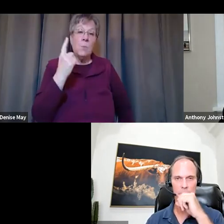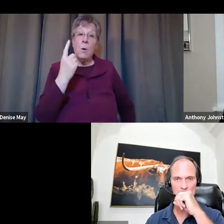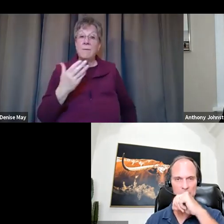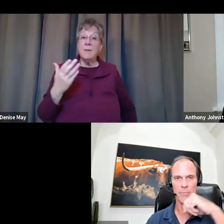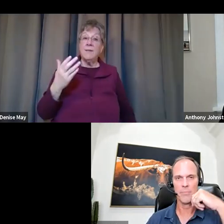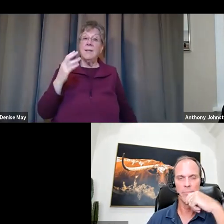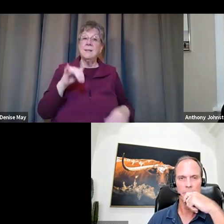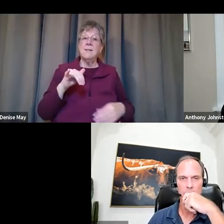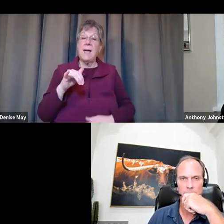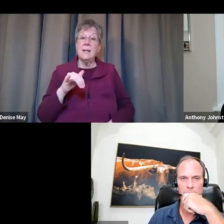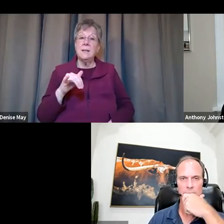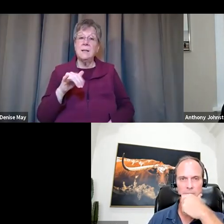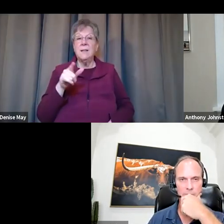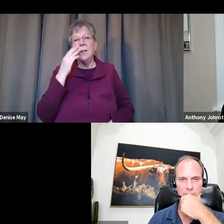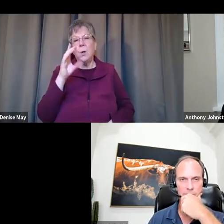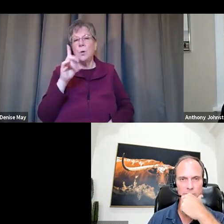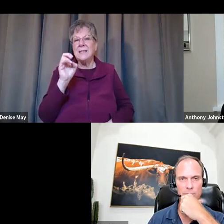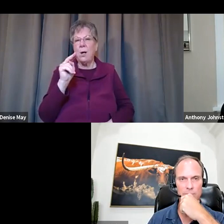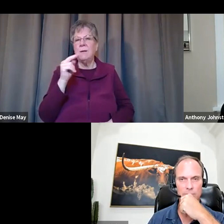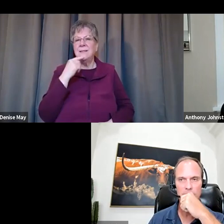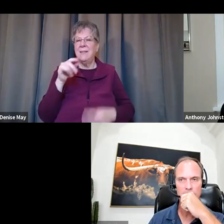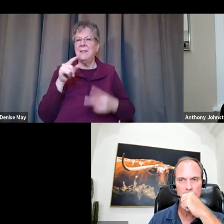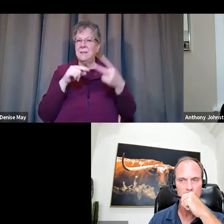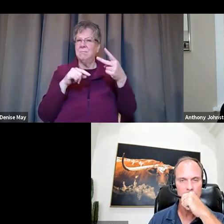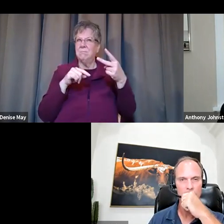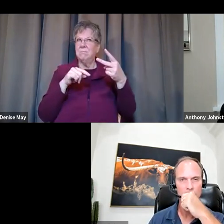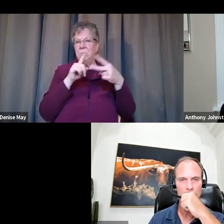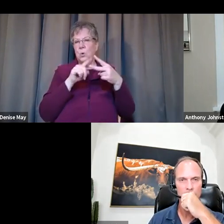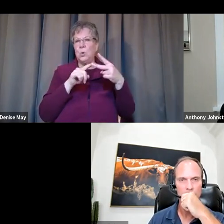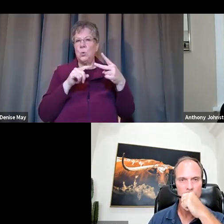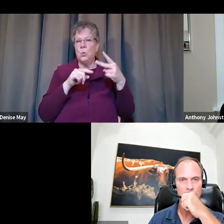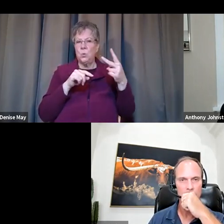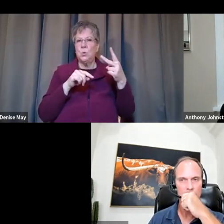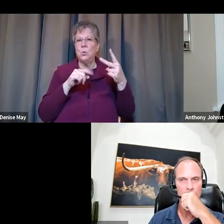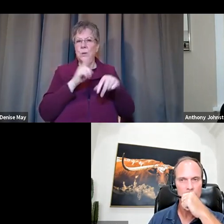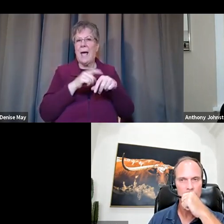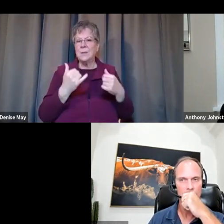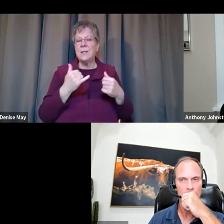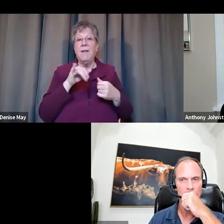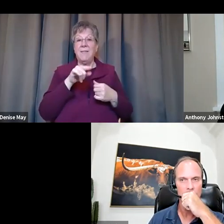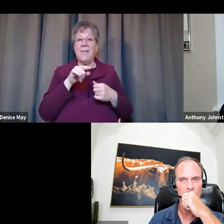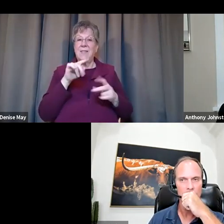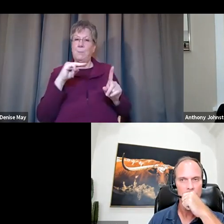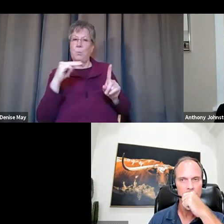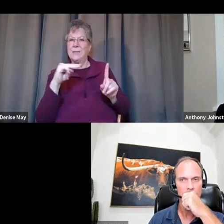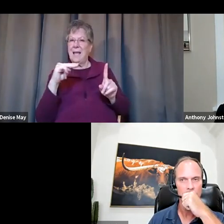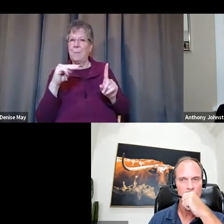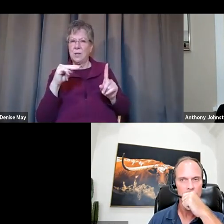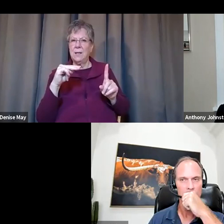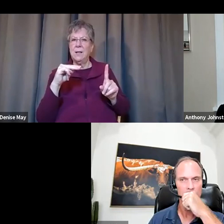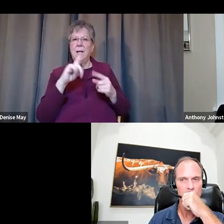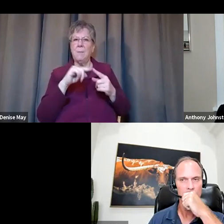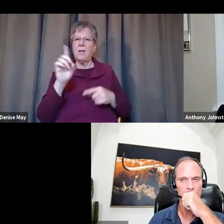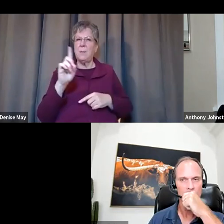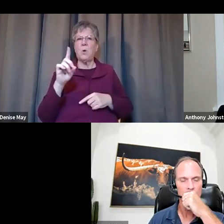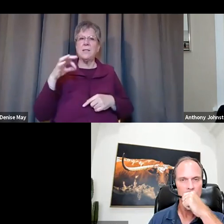things that, Darren has said this twice or a couple times now, that this perception is hardened about Democrats